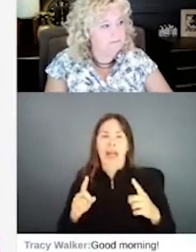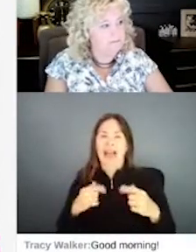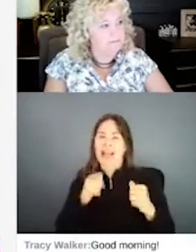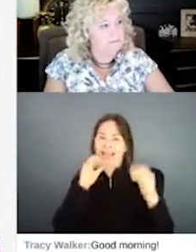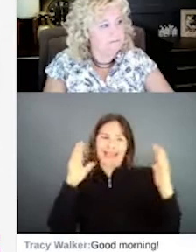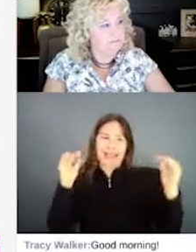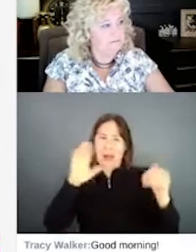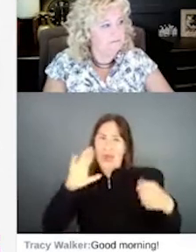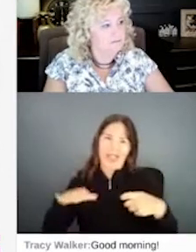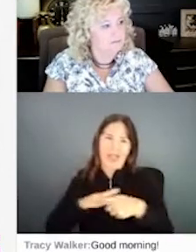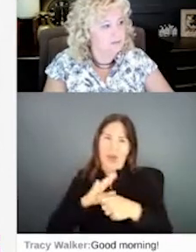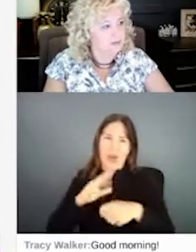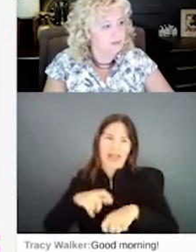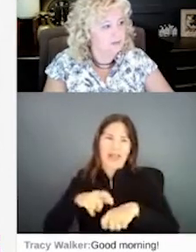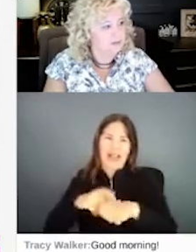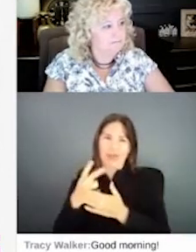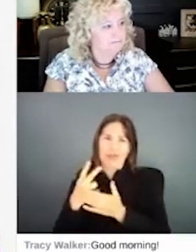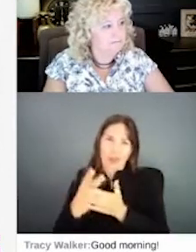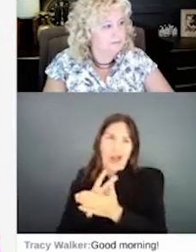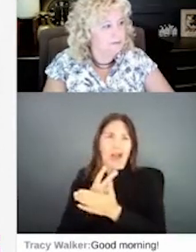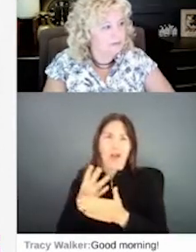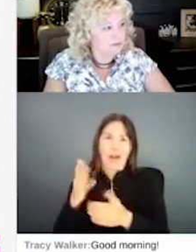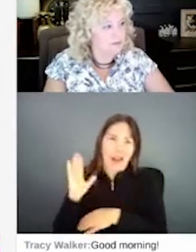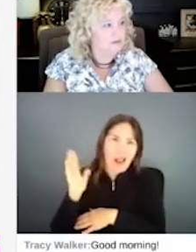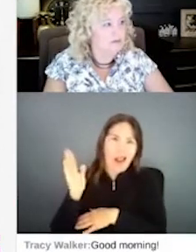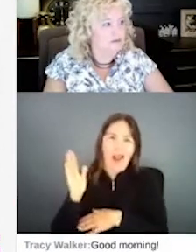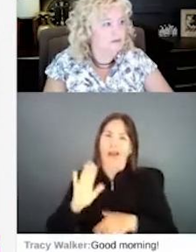that it'll take the full 2 hours.